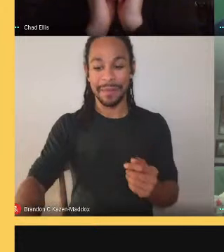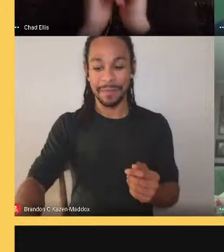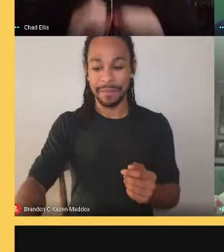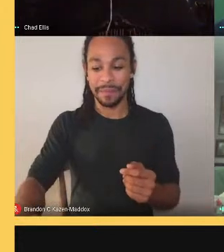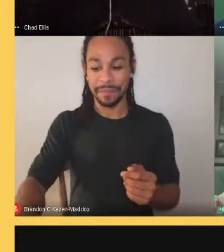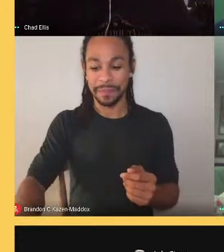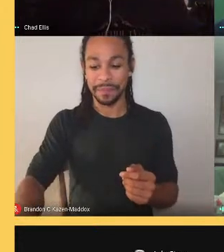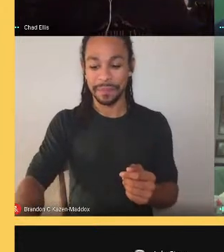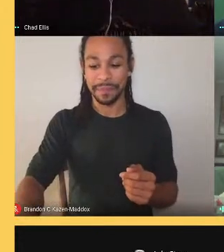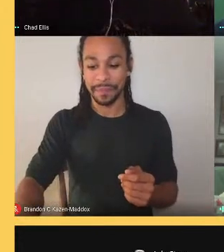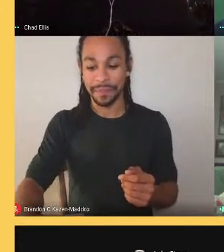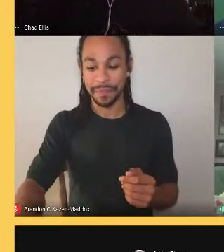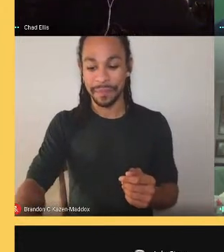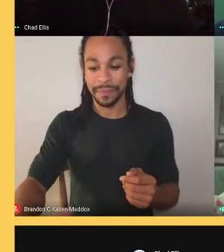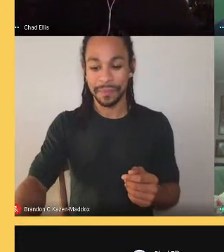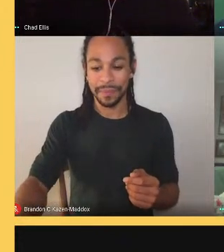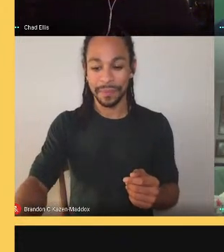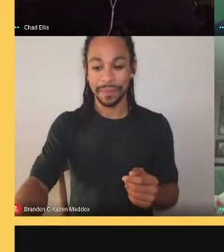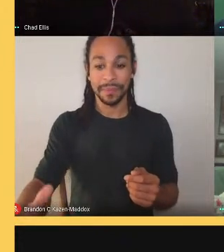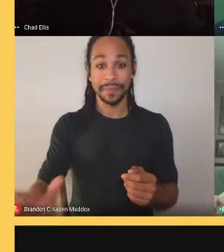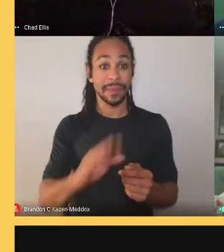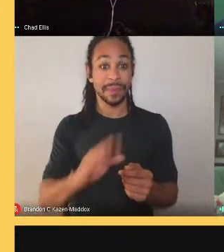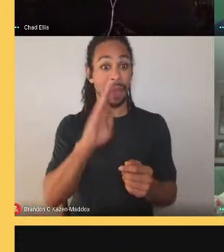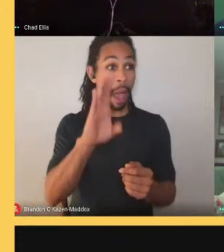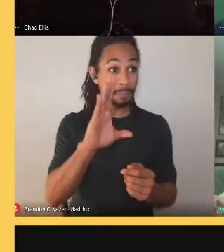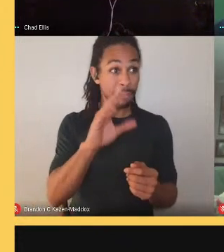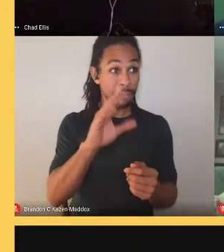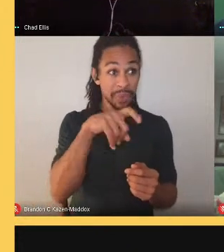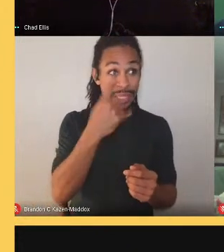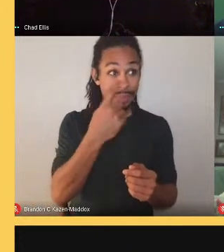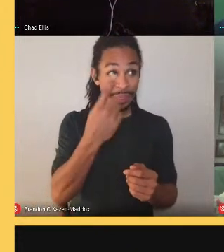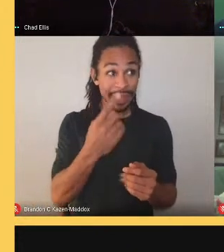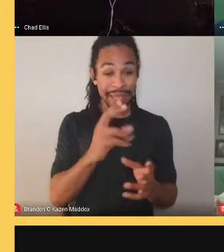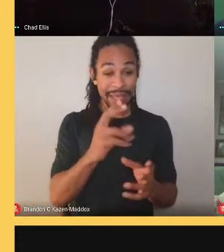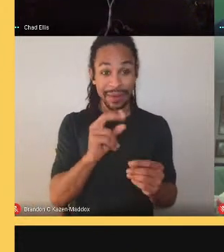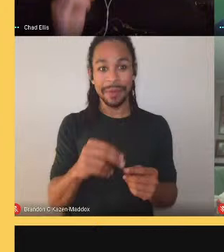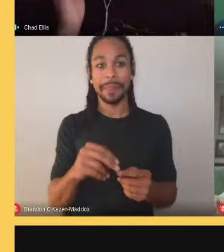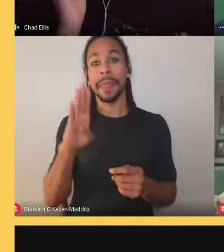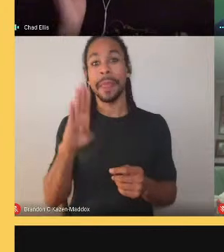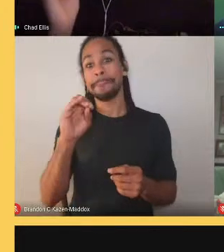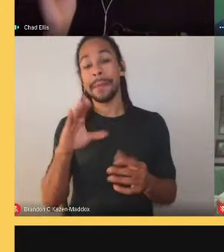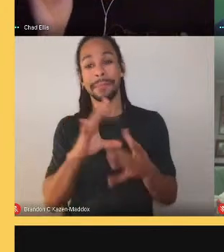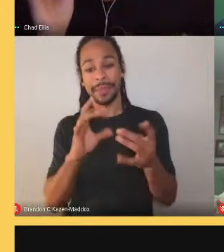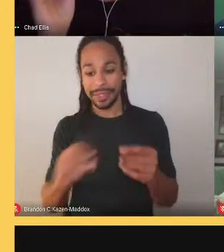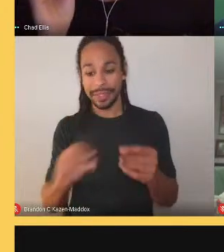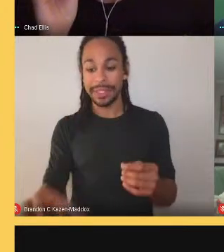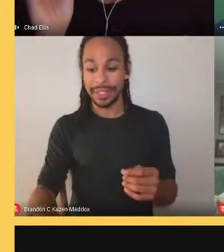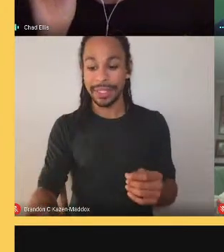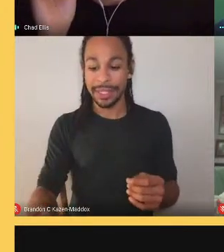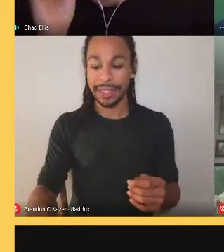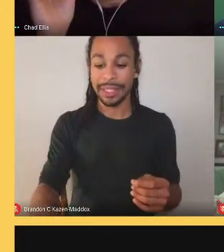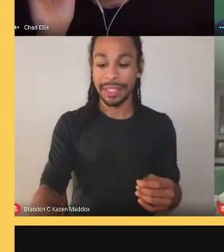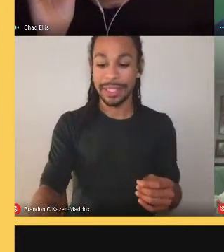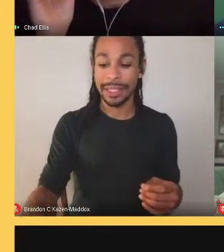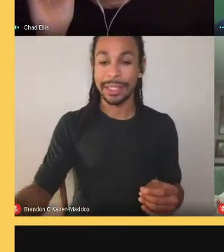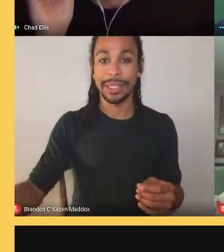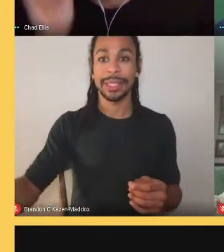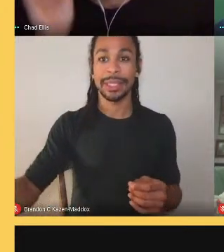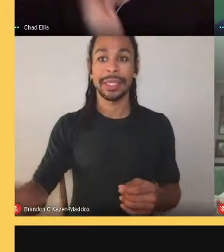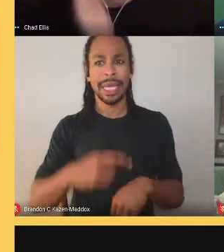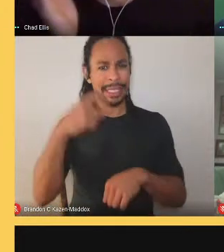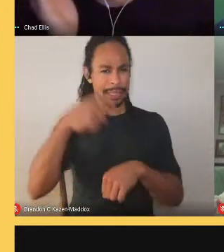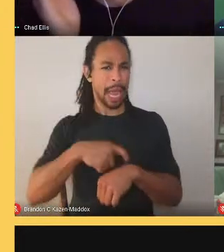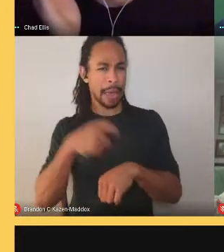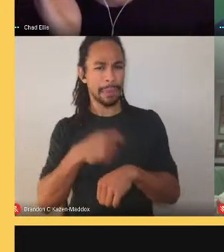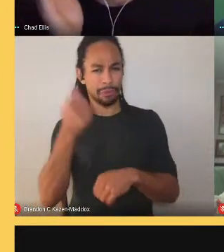that's all I had. That's good. Okay. Absolutely. So the first also, one here, we and also, how are we doing on time? Just because I know this was delayed. Are